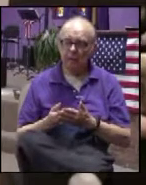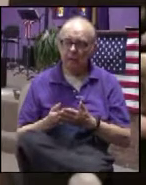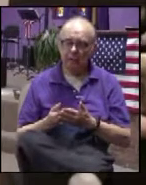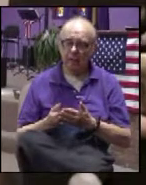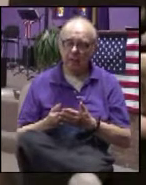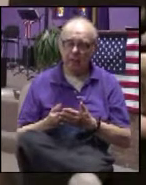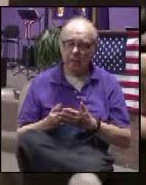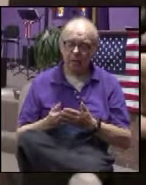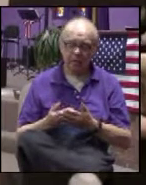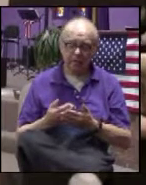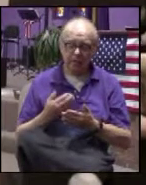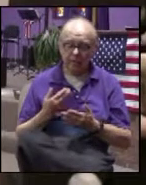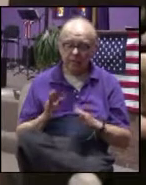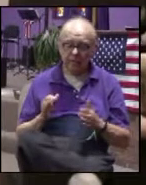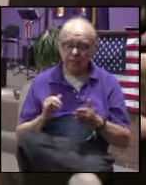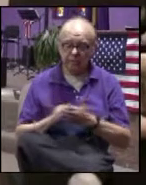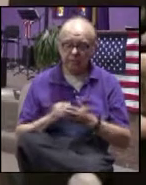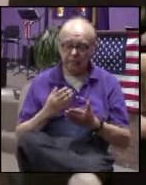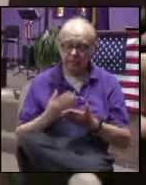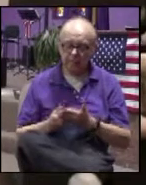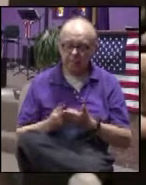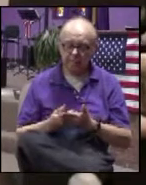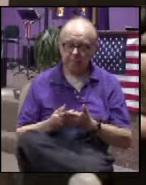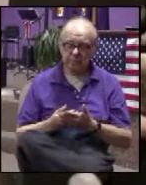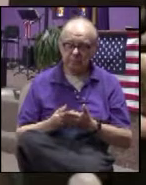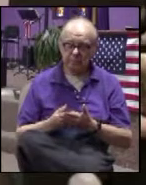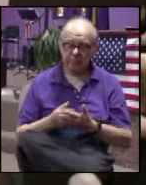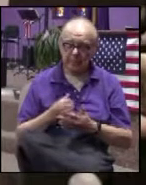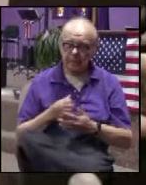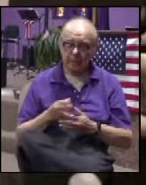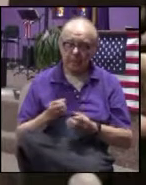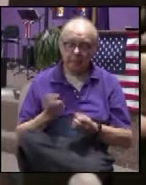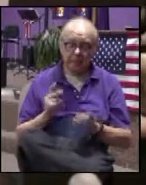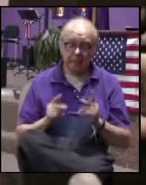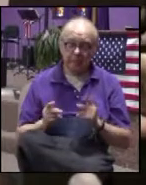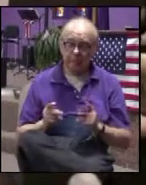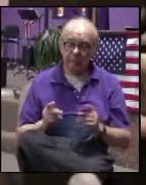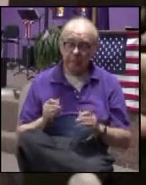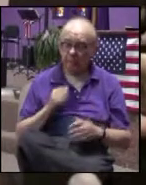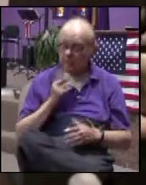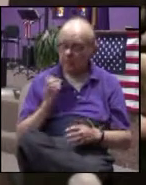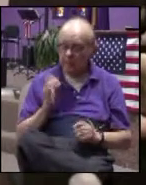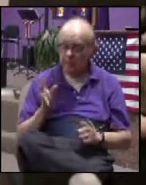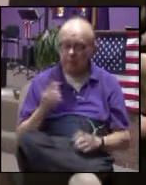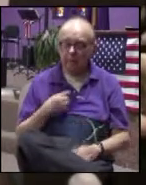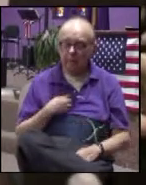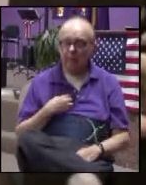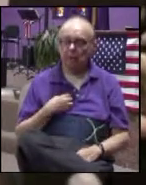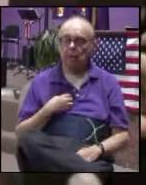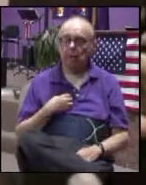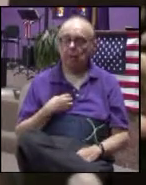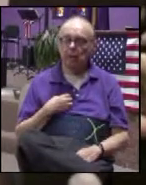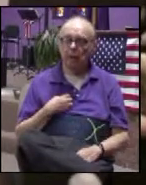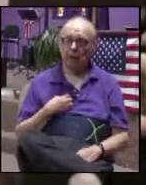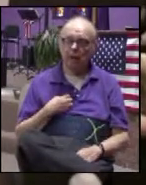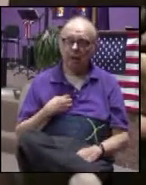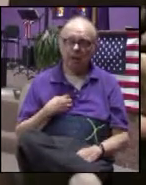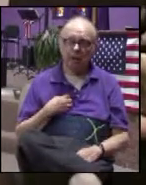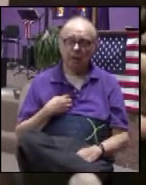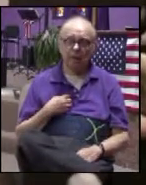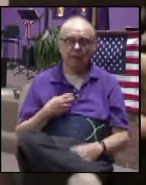I'm going to finish this good. There's not a lot of people ain't going to like me because I have